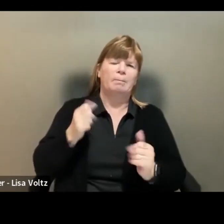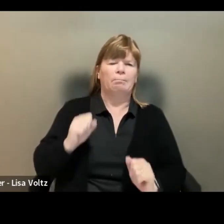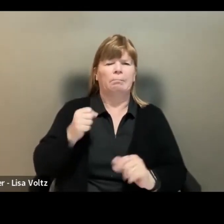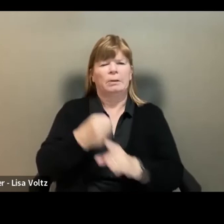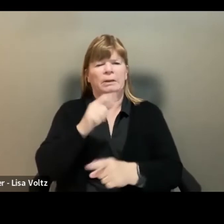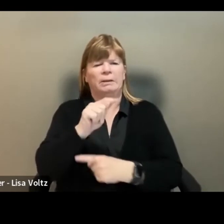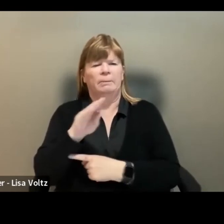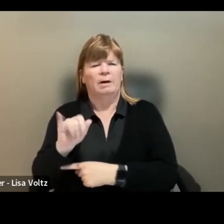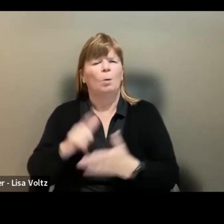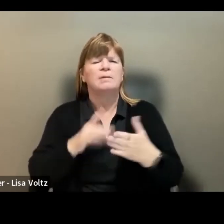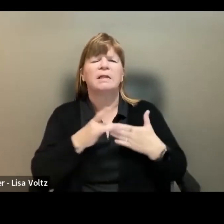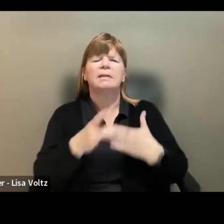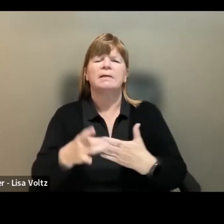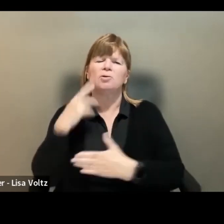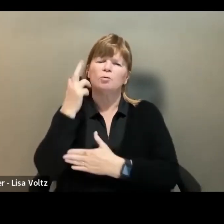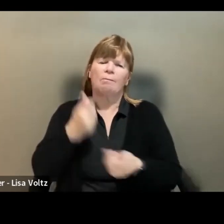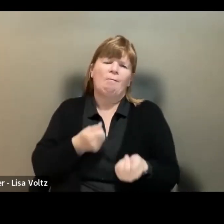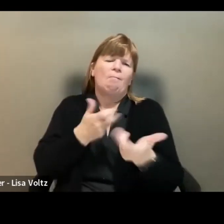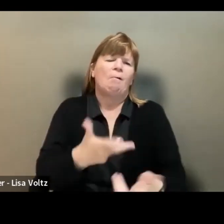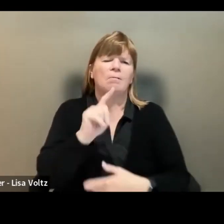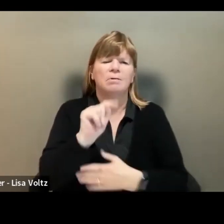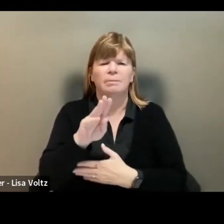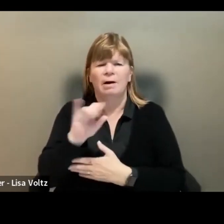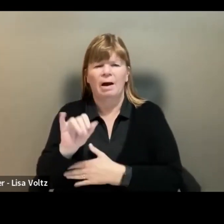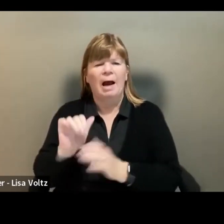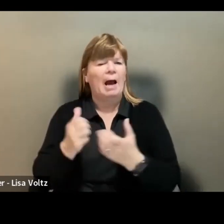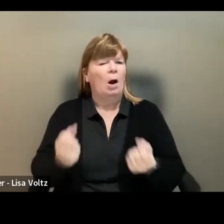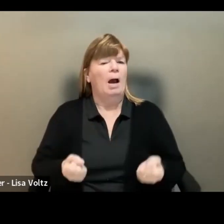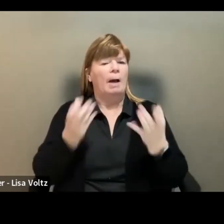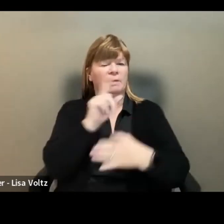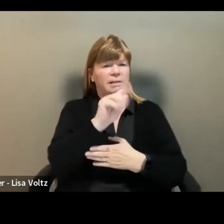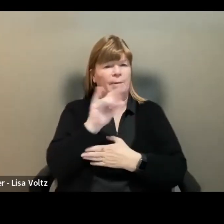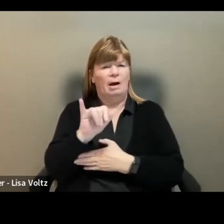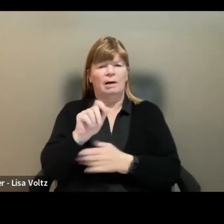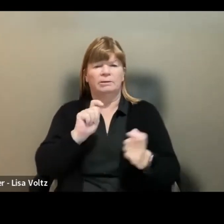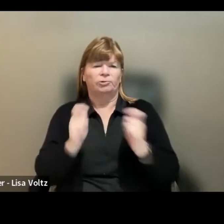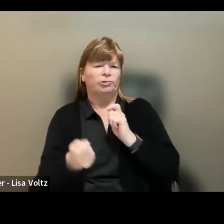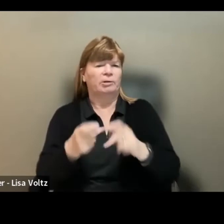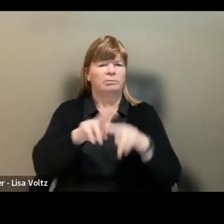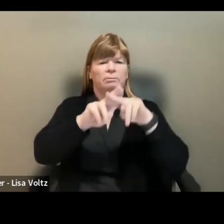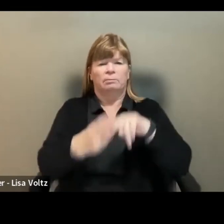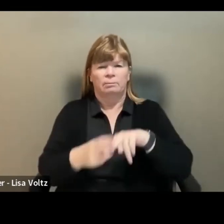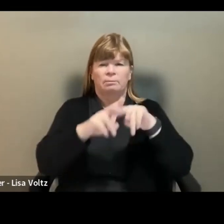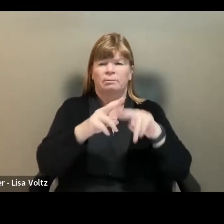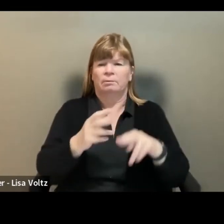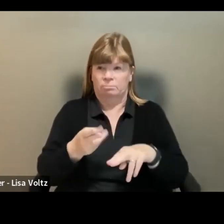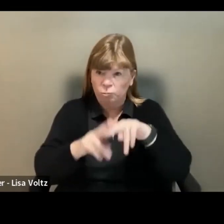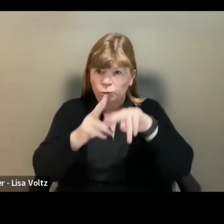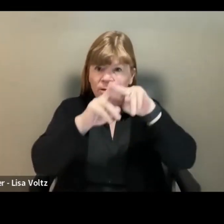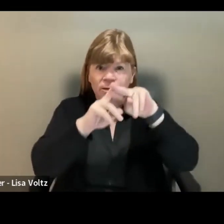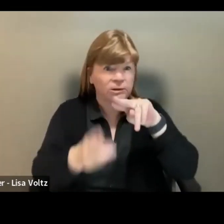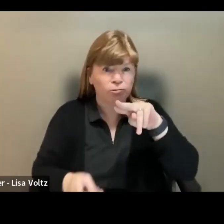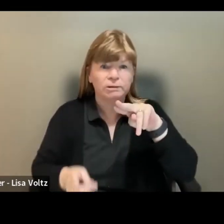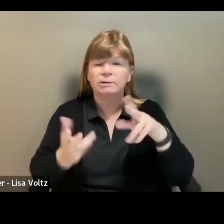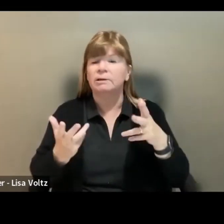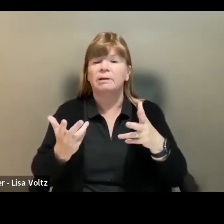leading causes of TBI? How did the number of TBIs change from year to year? Is TBI increasing or